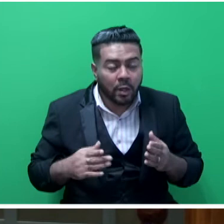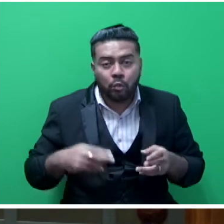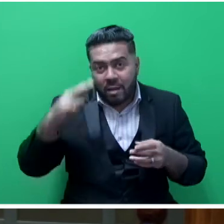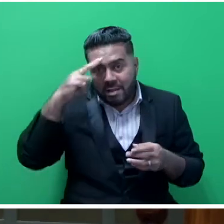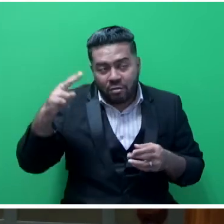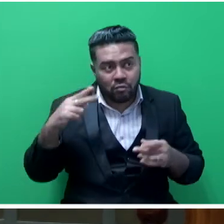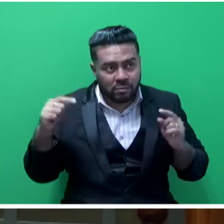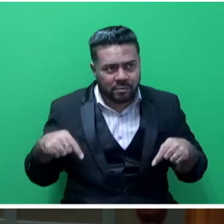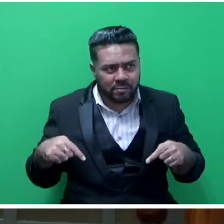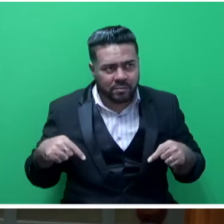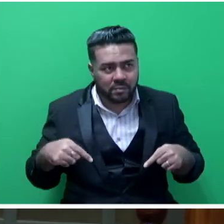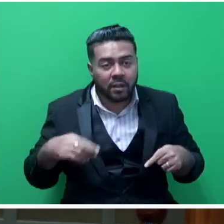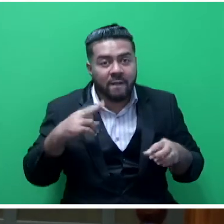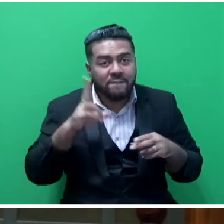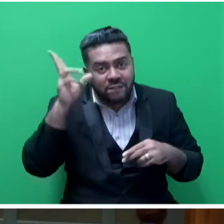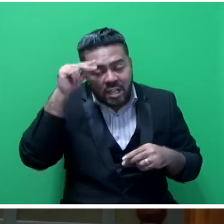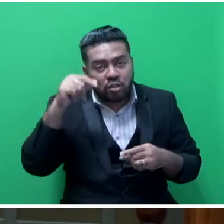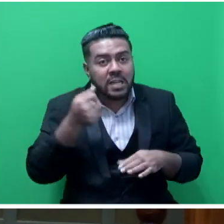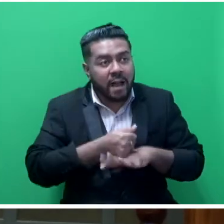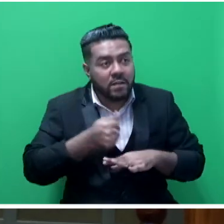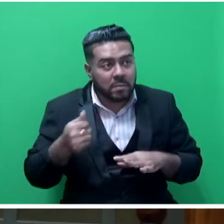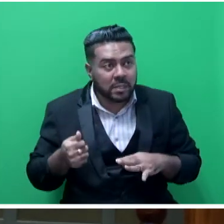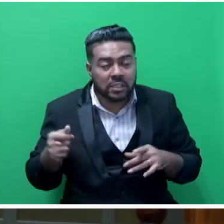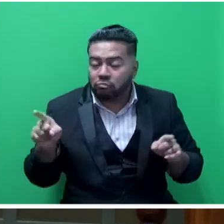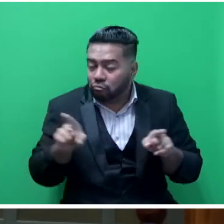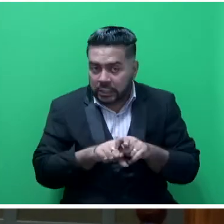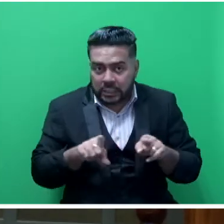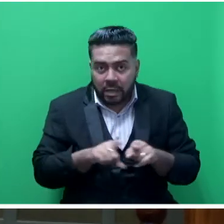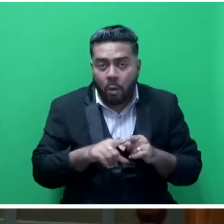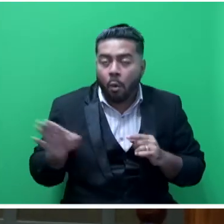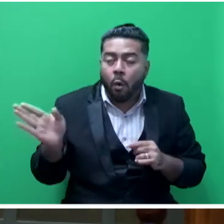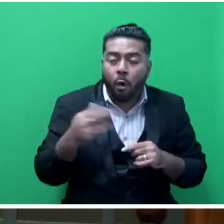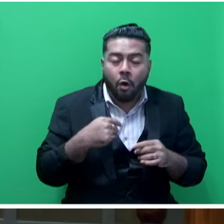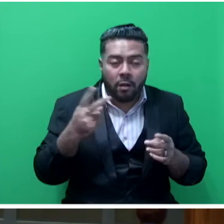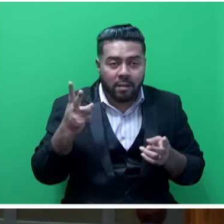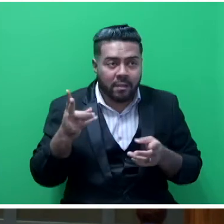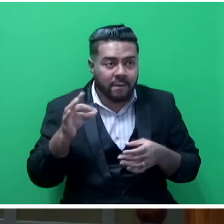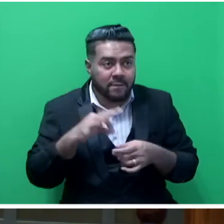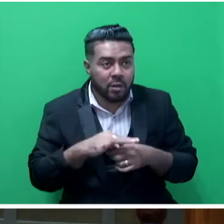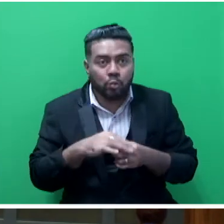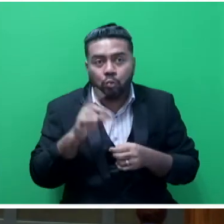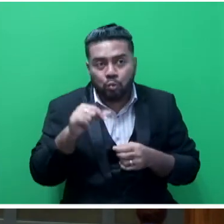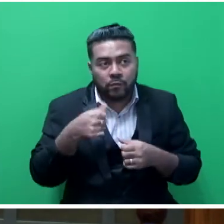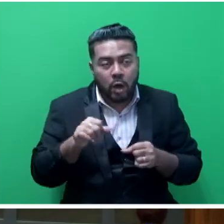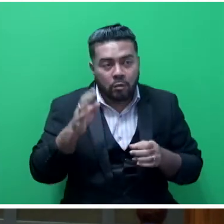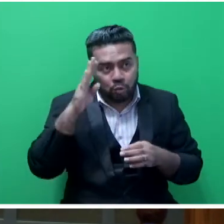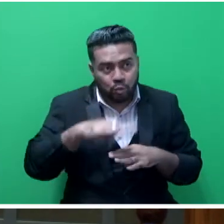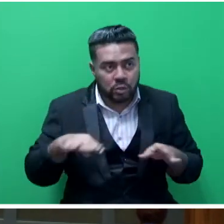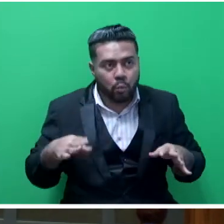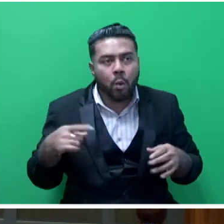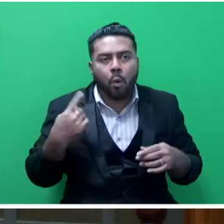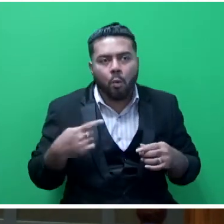at large, that the Fijian government, just like it's been doing with all the vaccinations that we use for our children, will only